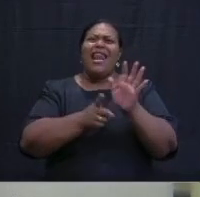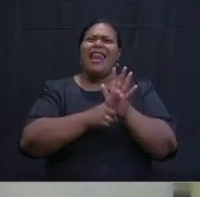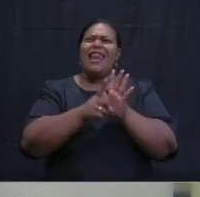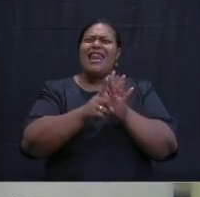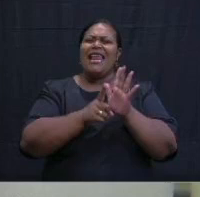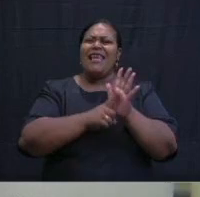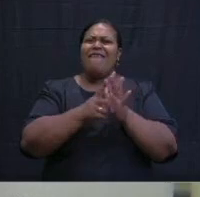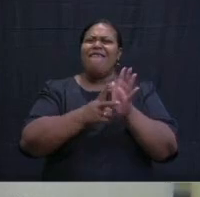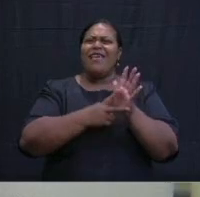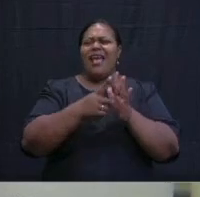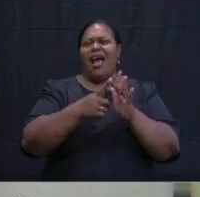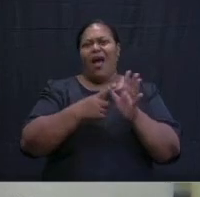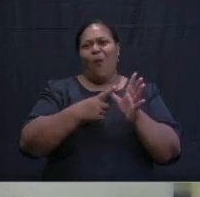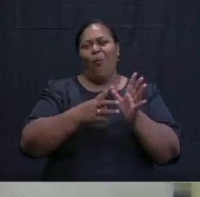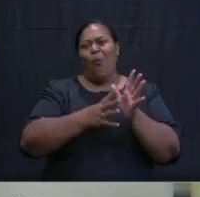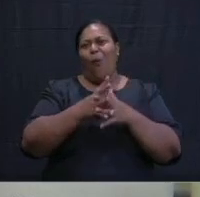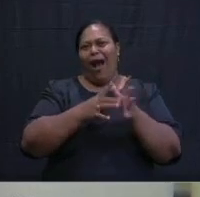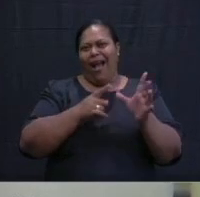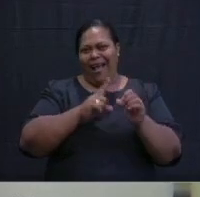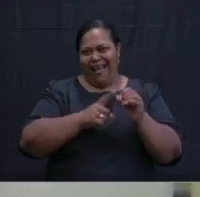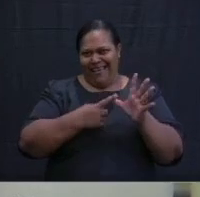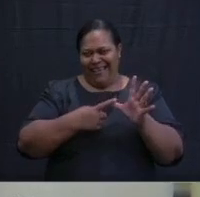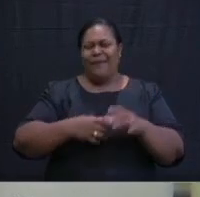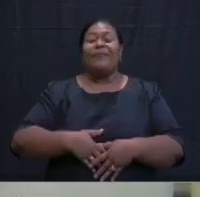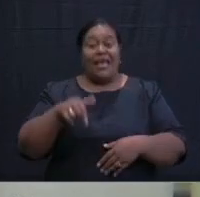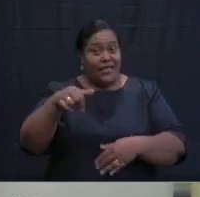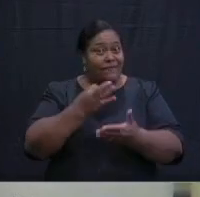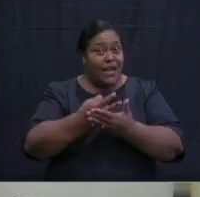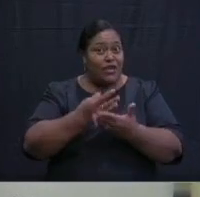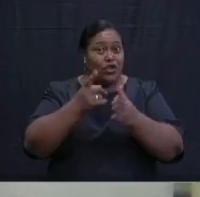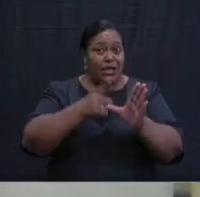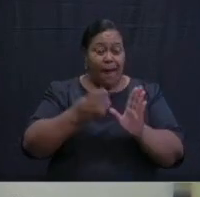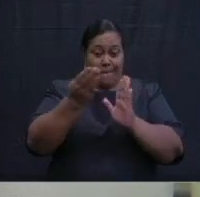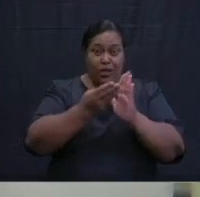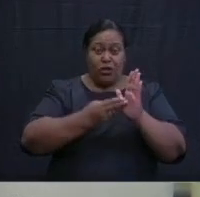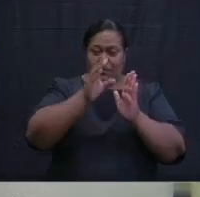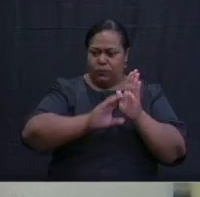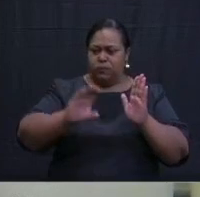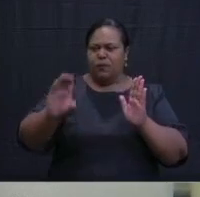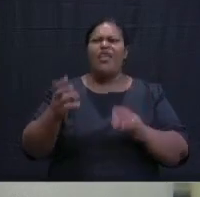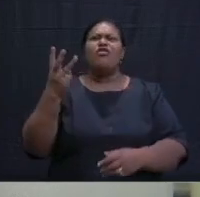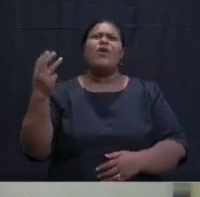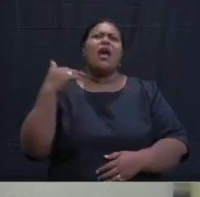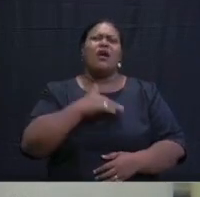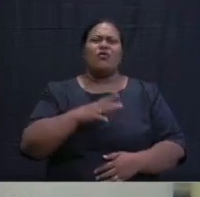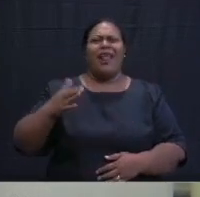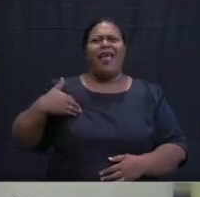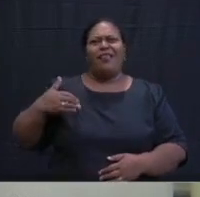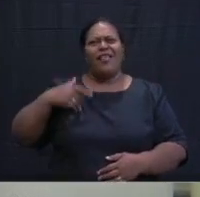Liliviwa Wanga. In this financial year, the government has employed over 300 healthcare